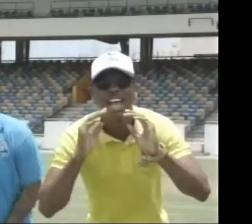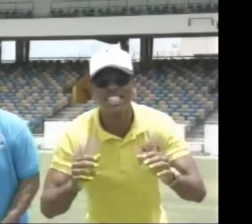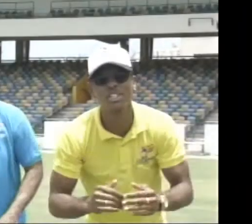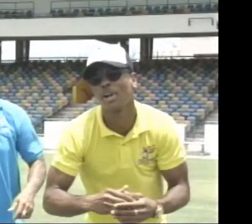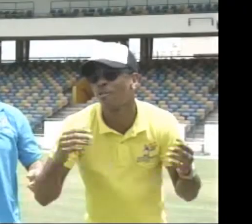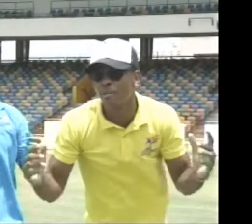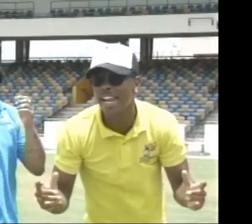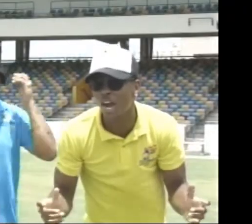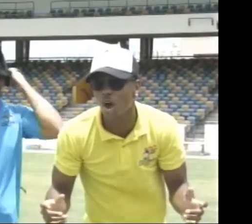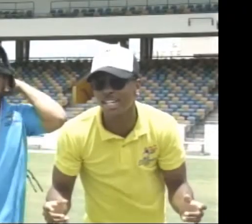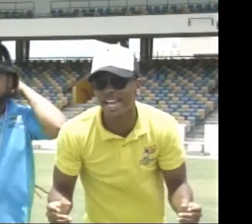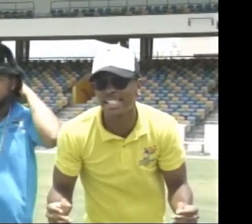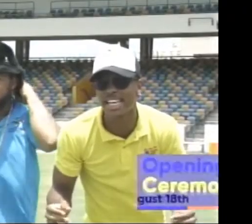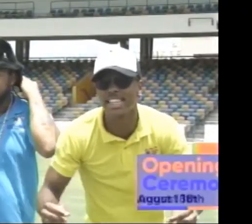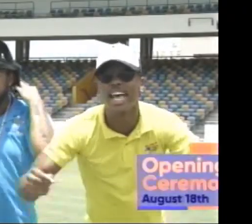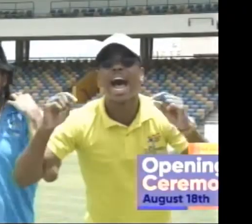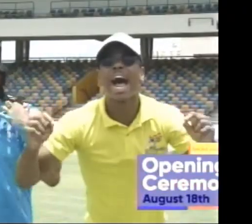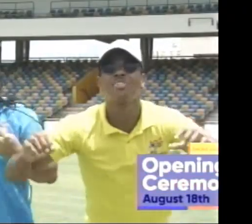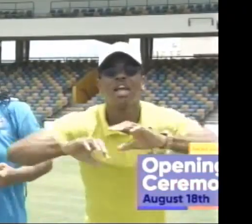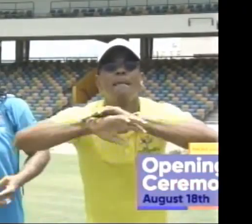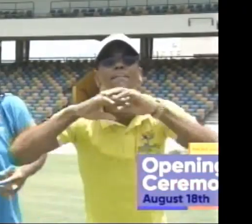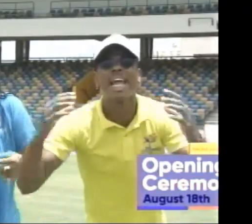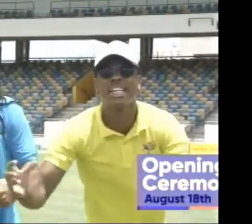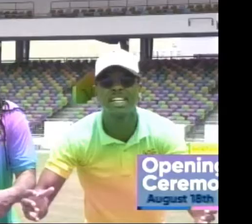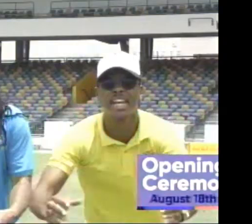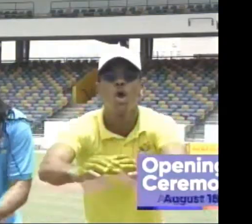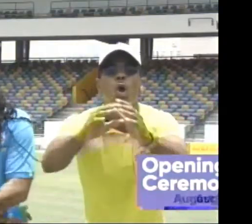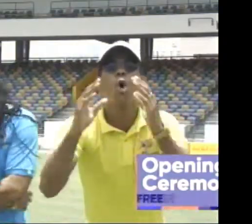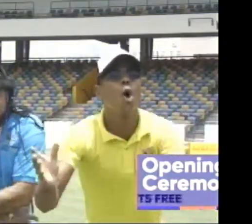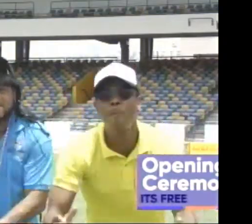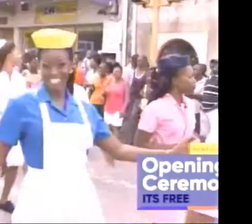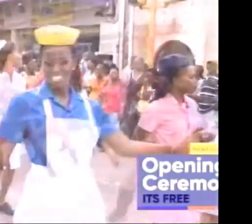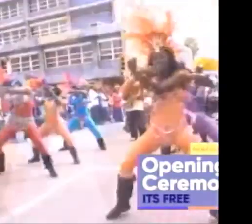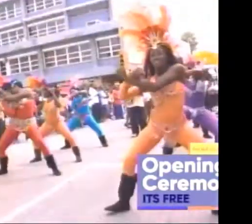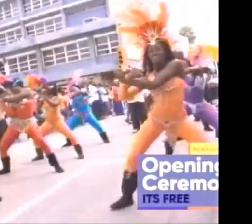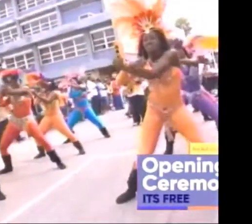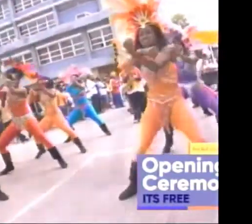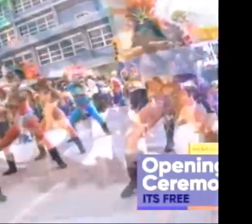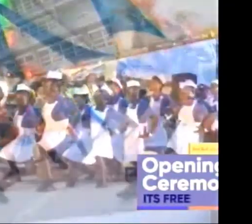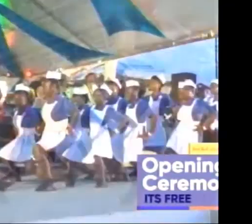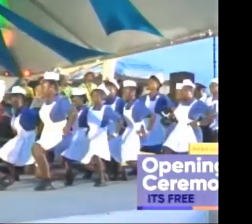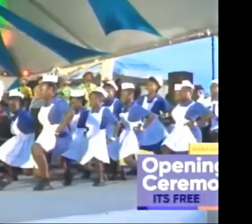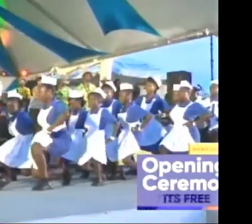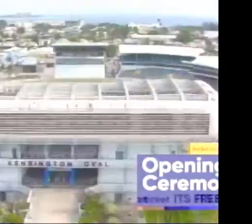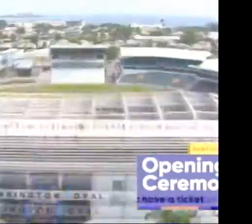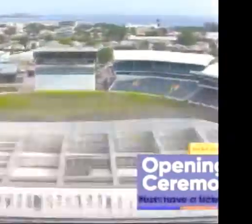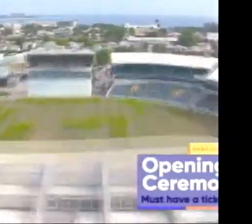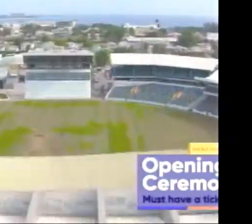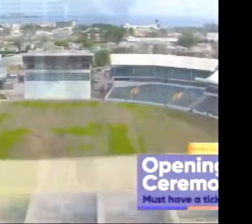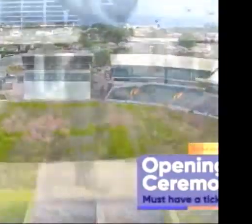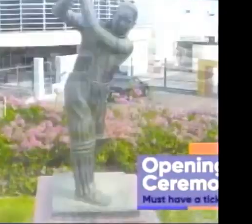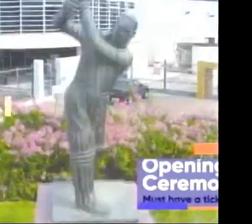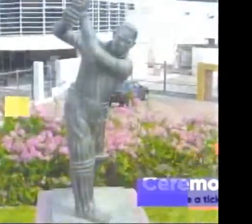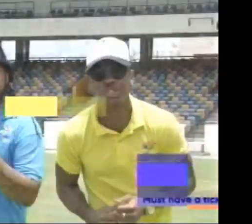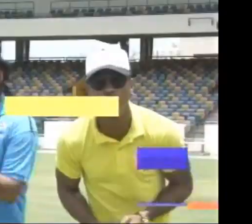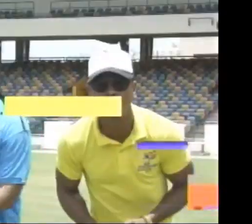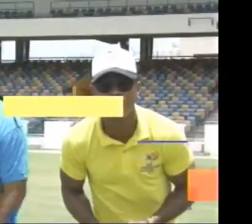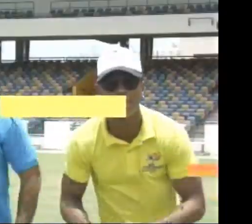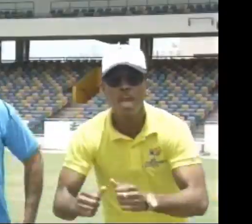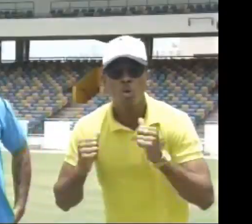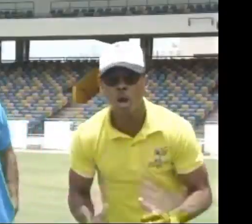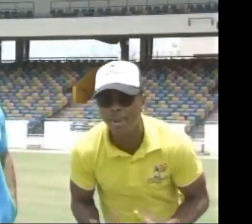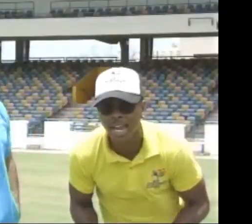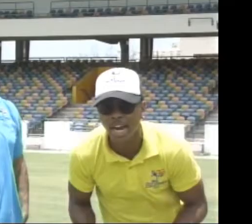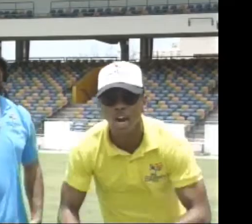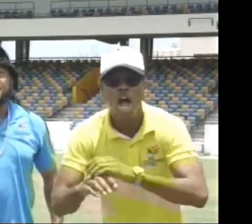part of history on Friday, August 18th at the amazing opening ceremony right here at Kensington Oval. Yours truly,